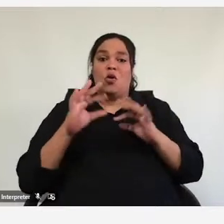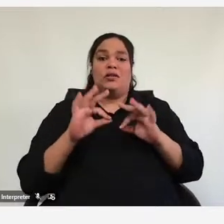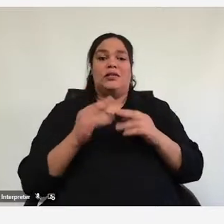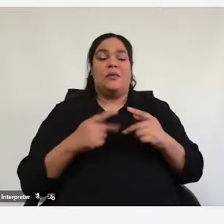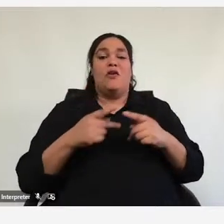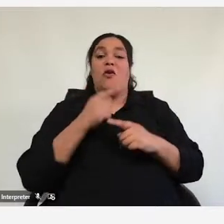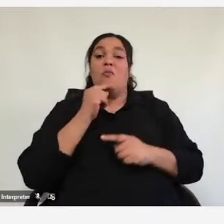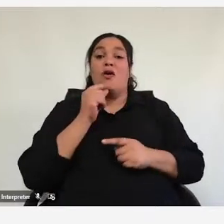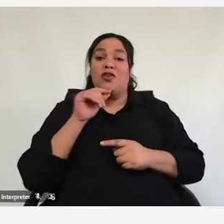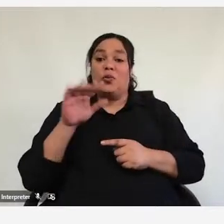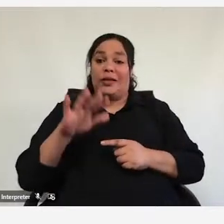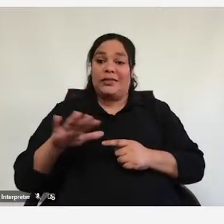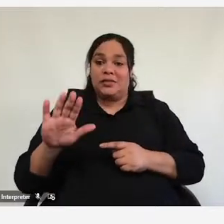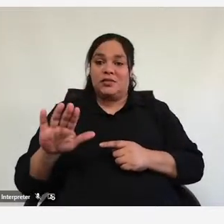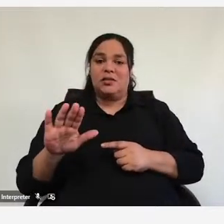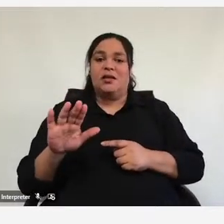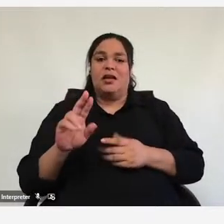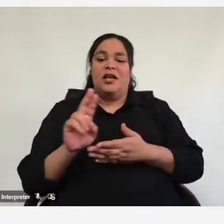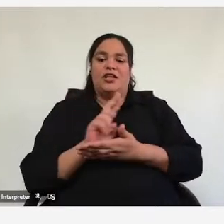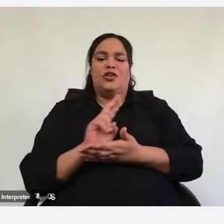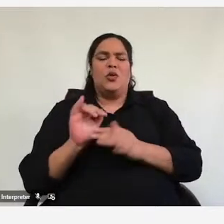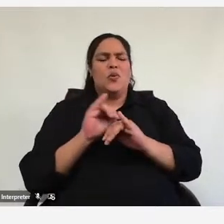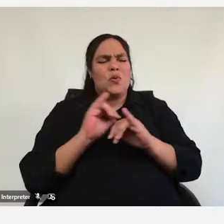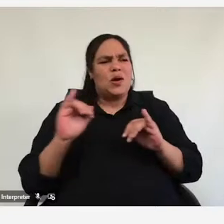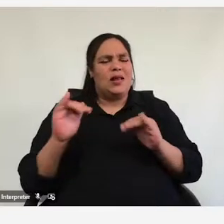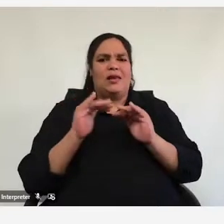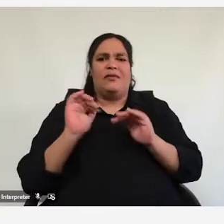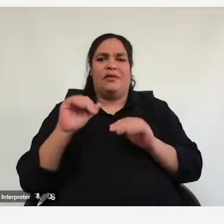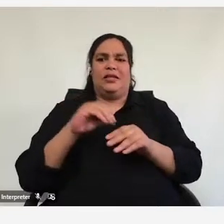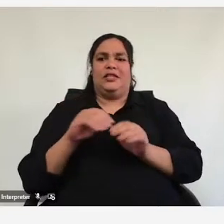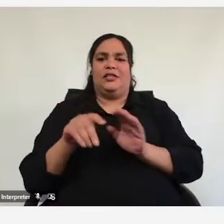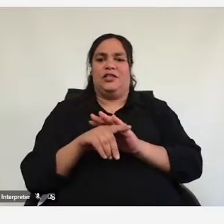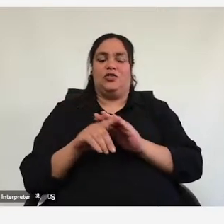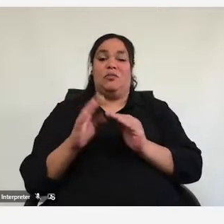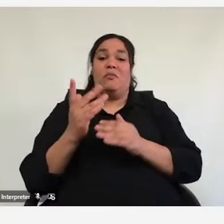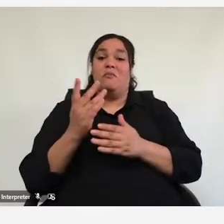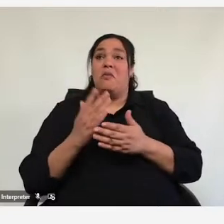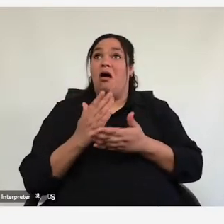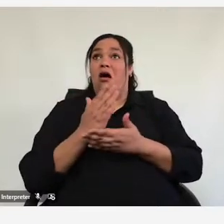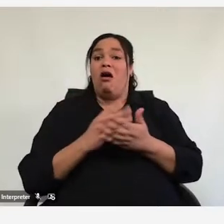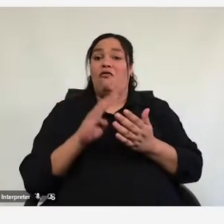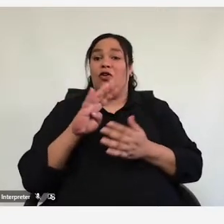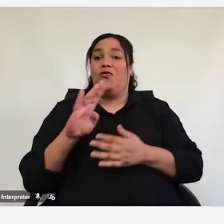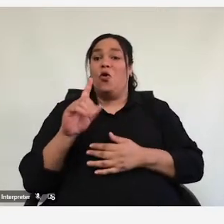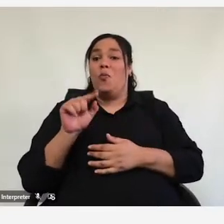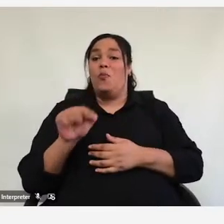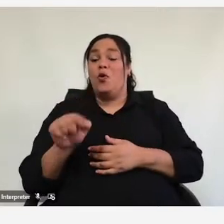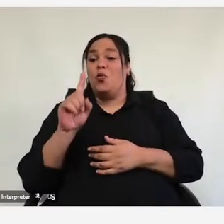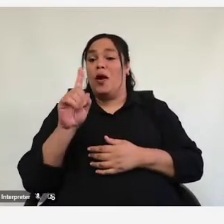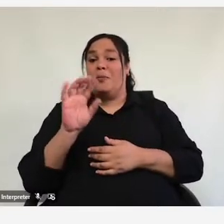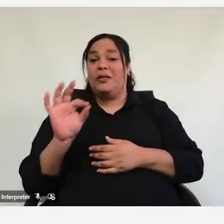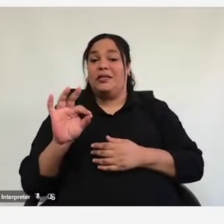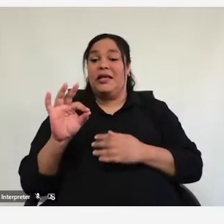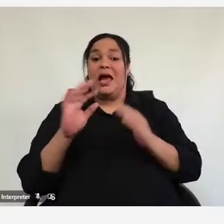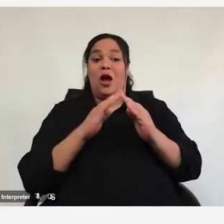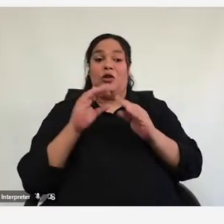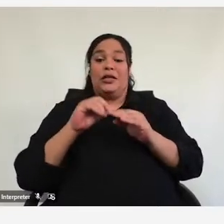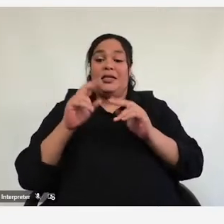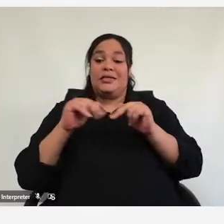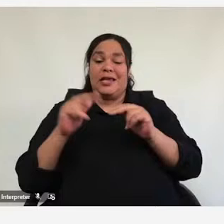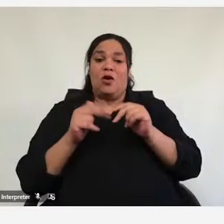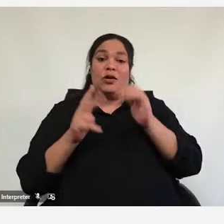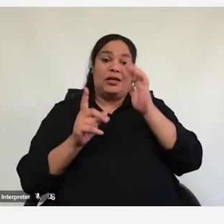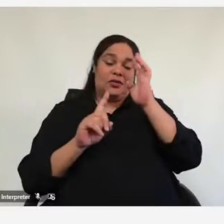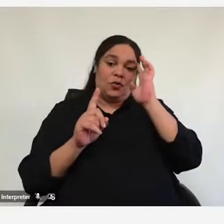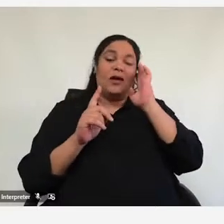Beaufort West, registering the worst levels in the district, nearly half, 44.1% of households in the town are classified